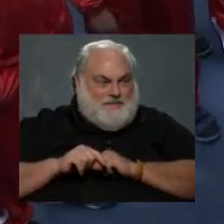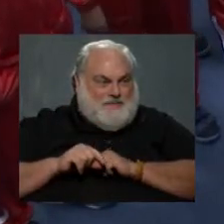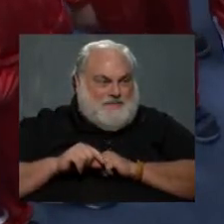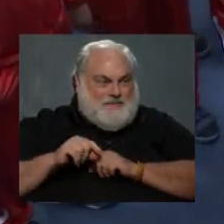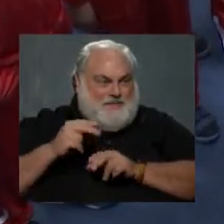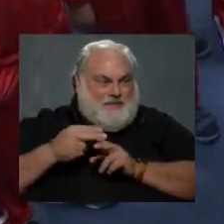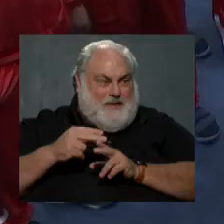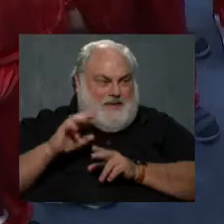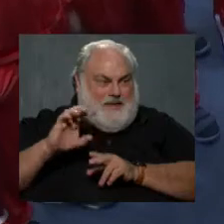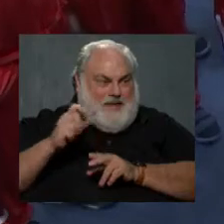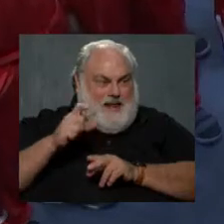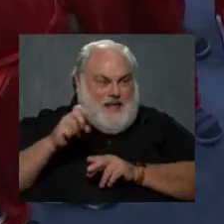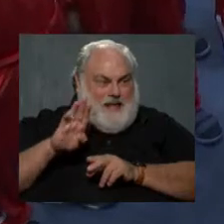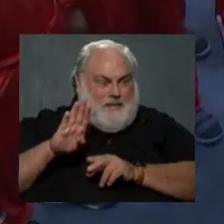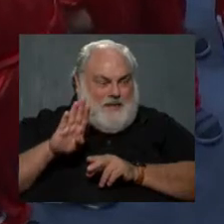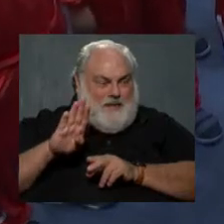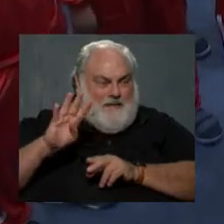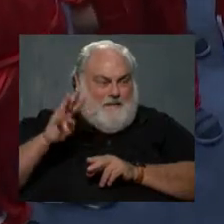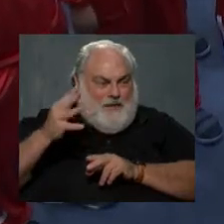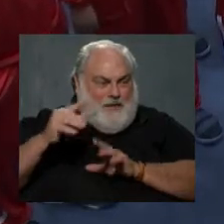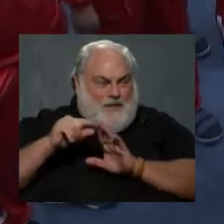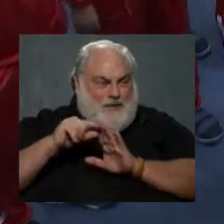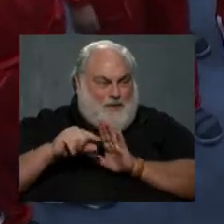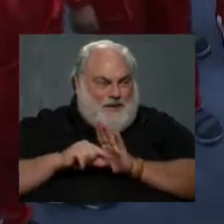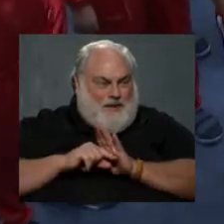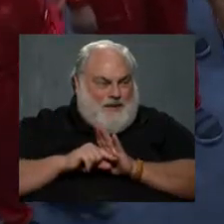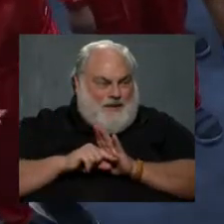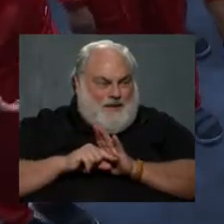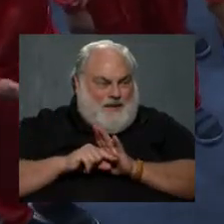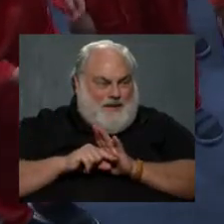My name is Caleb, and I'm in fourth grade.